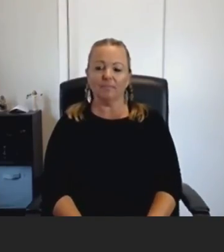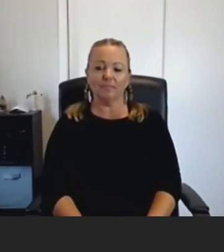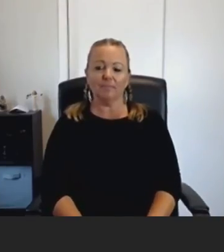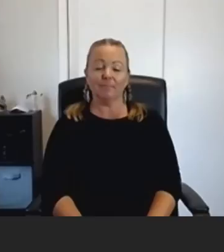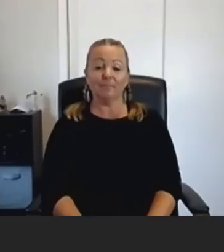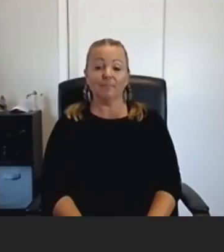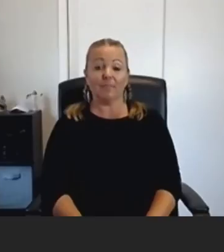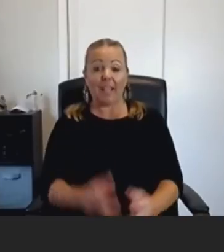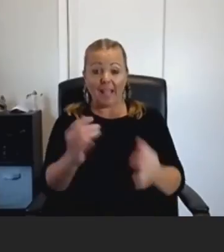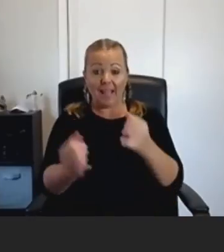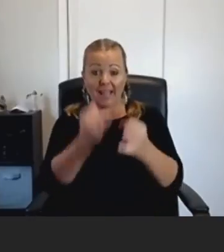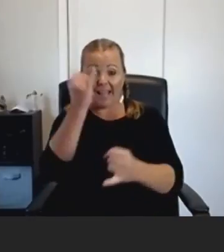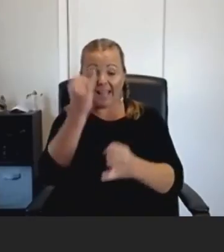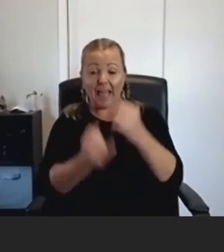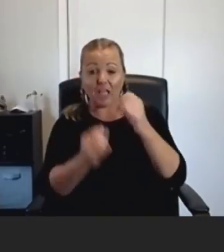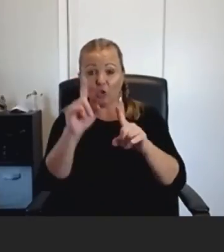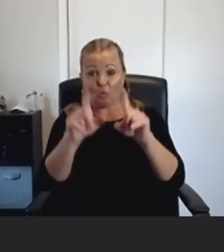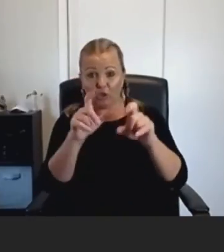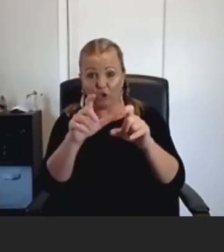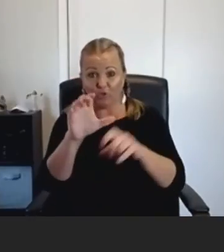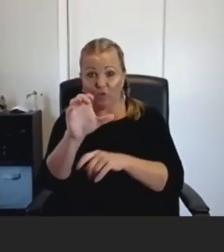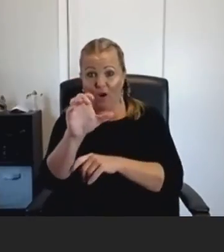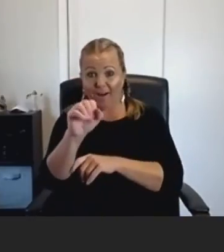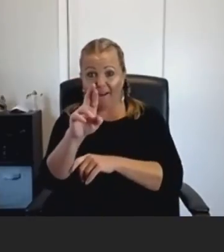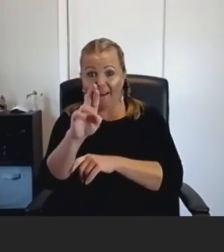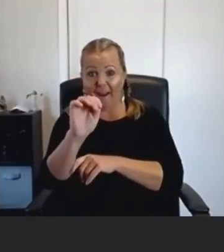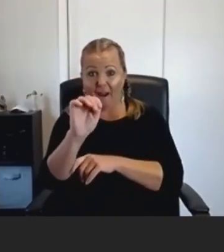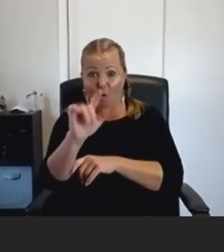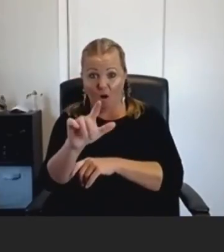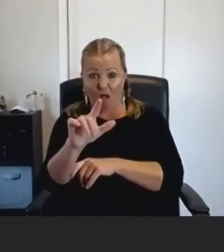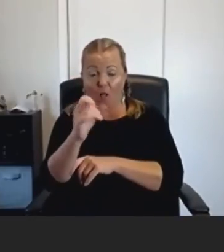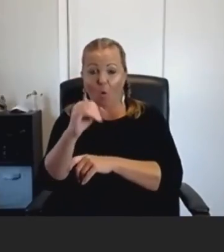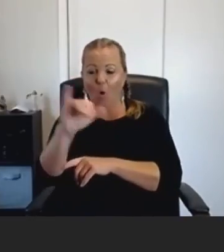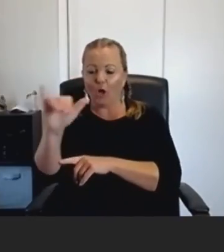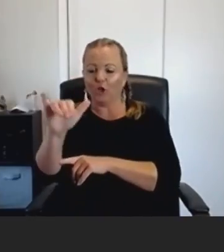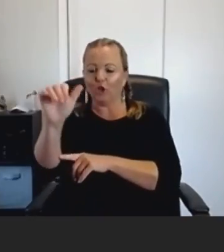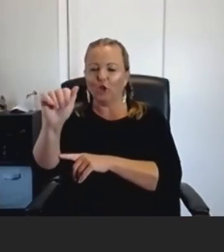Any last questions for Carol or Jackie?